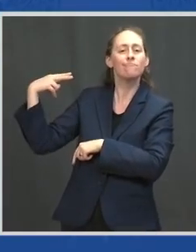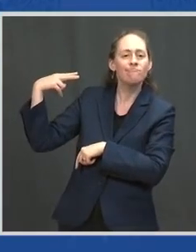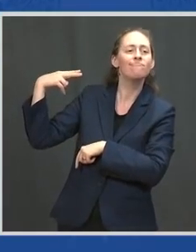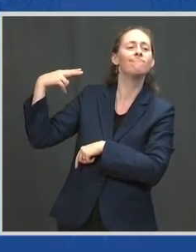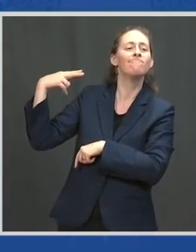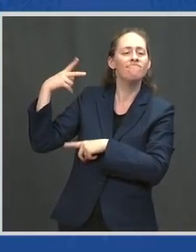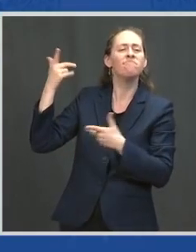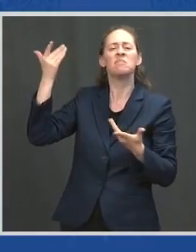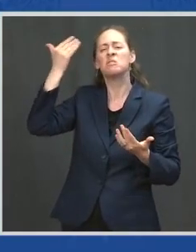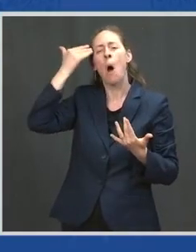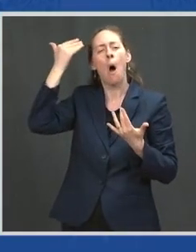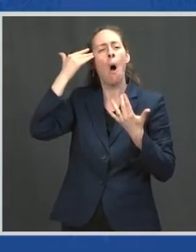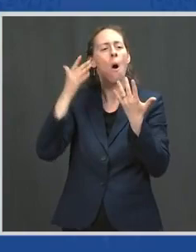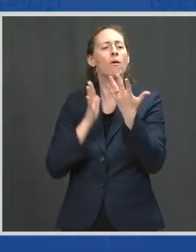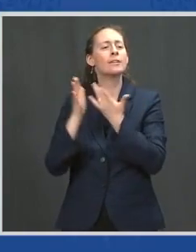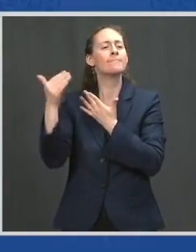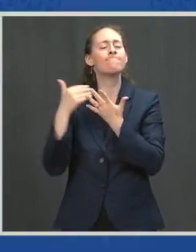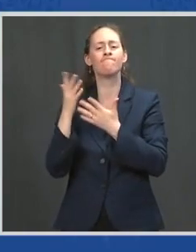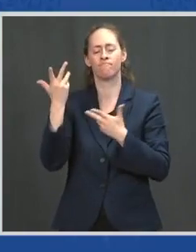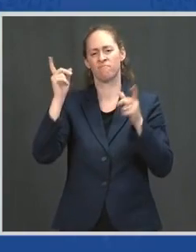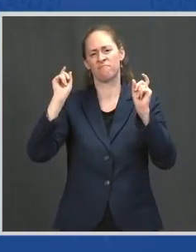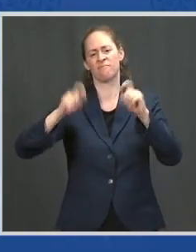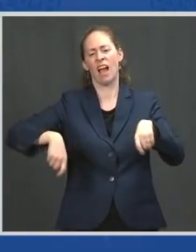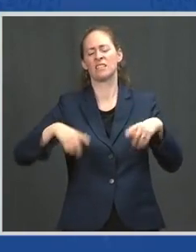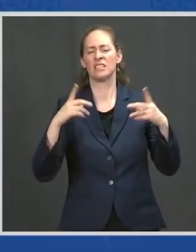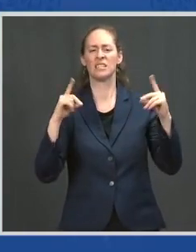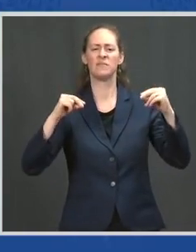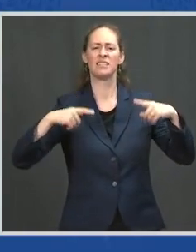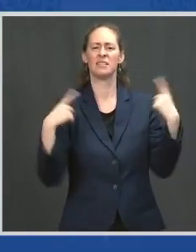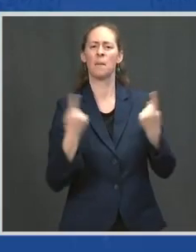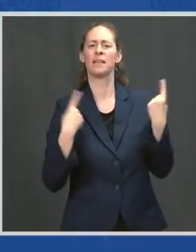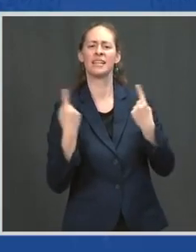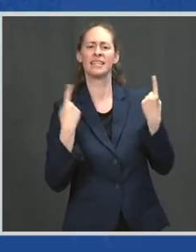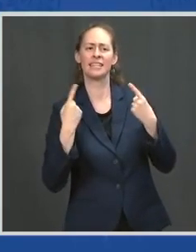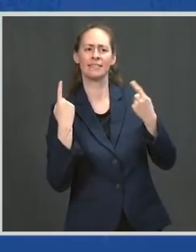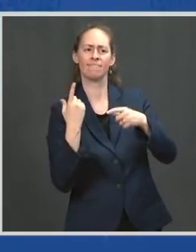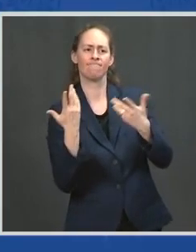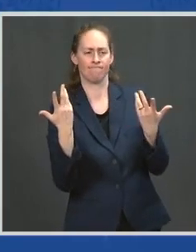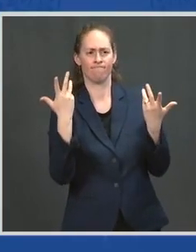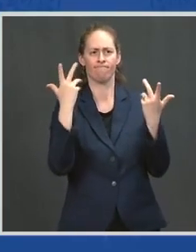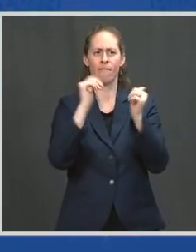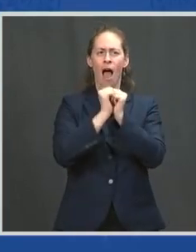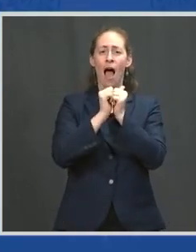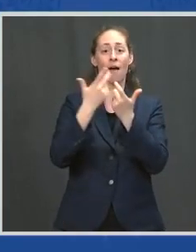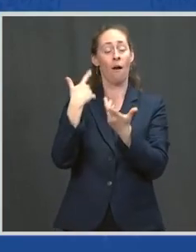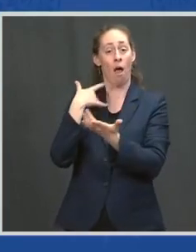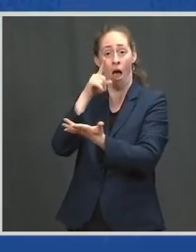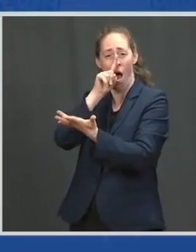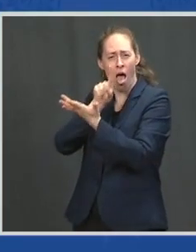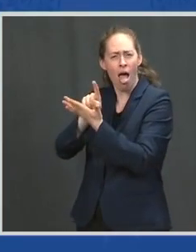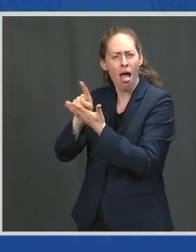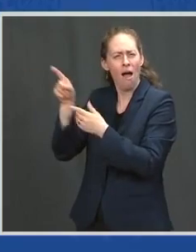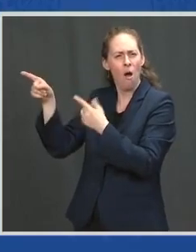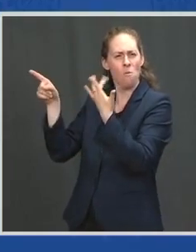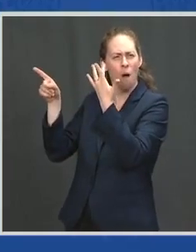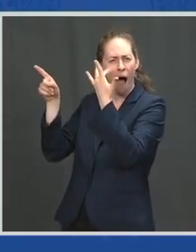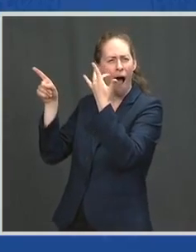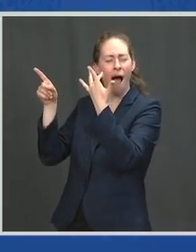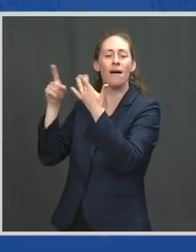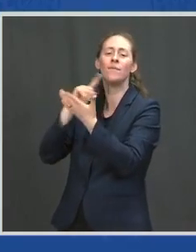takes action. And what drew me to Joe all those many years ago was his